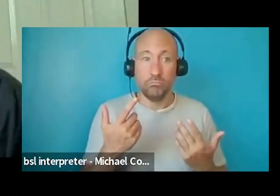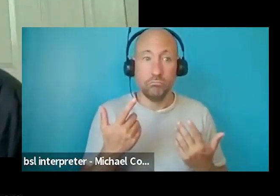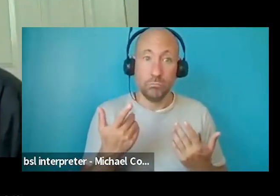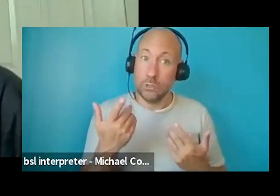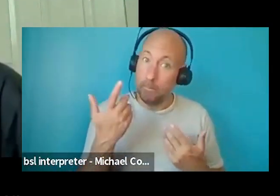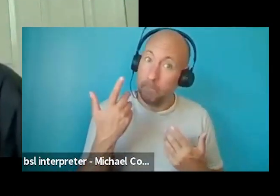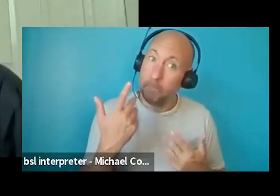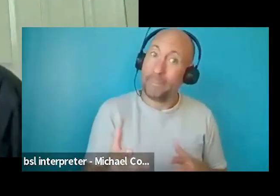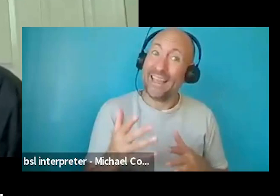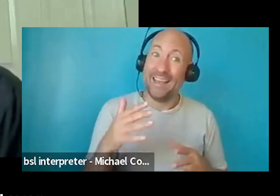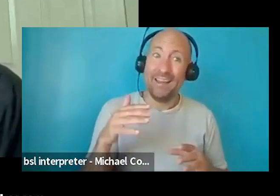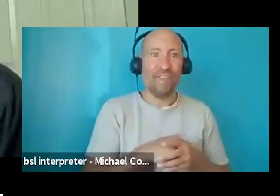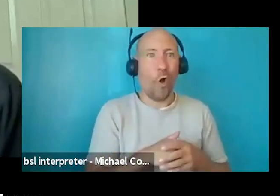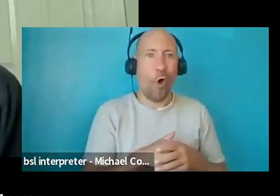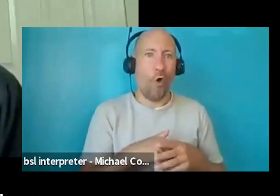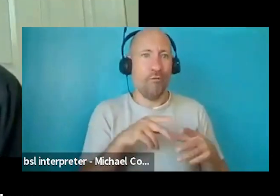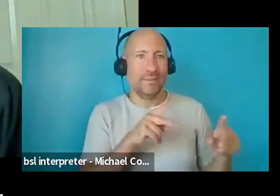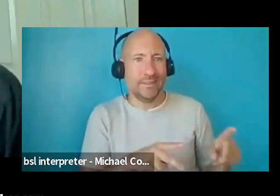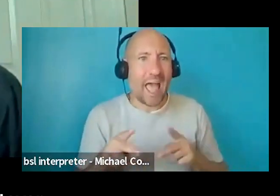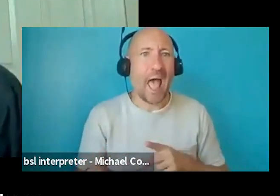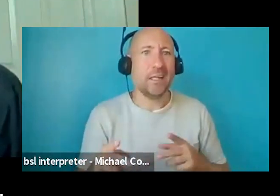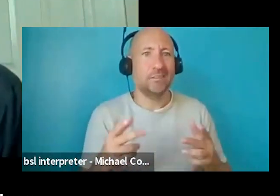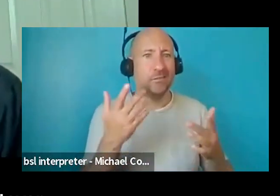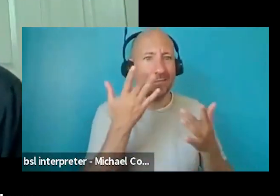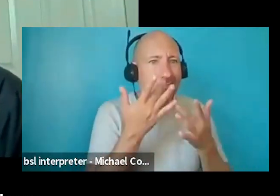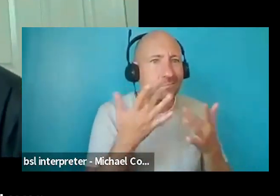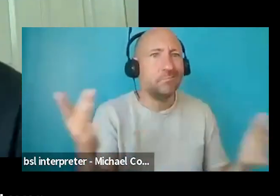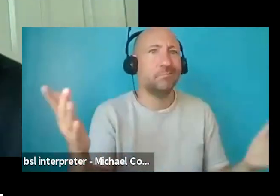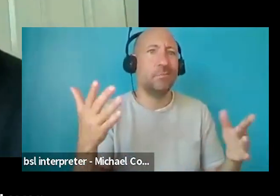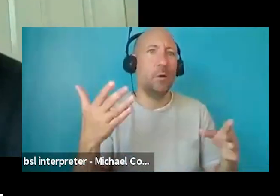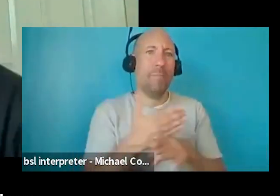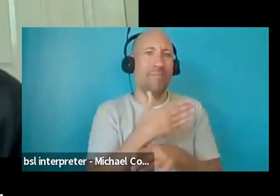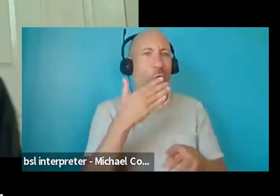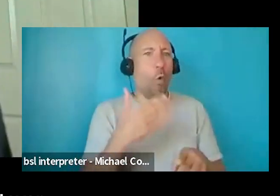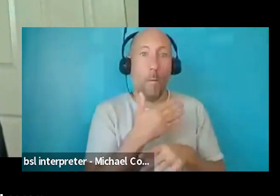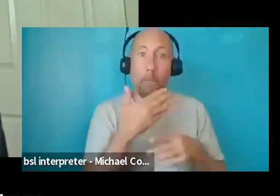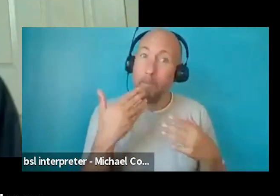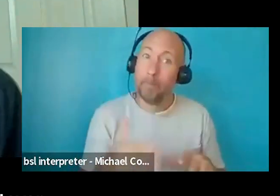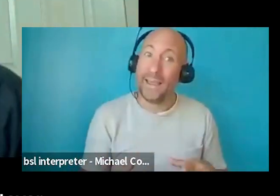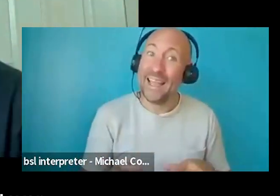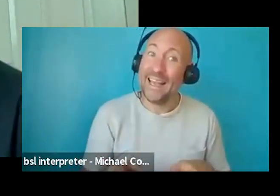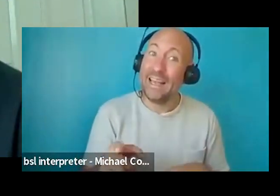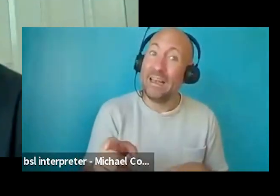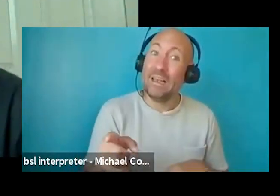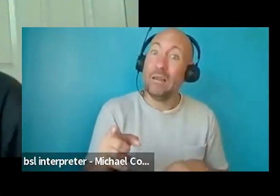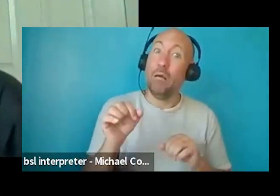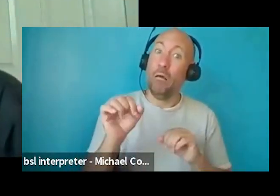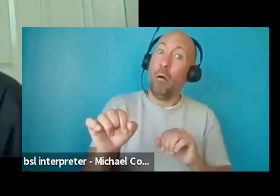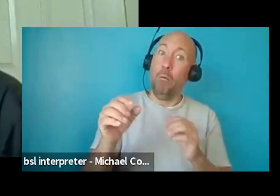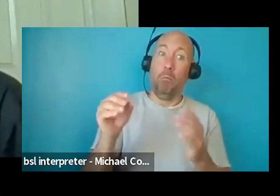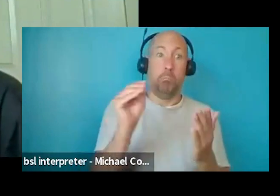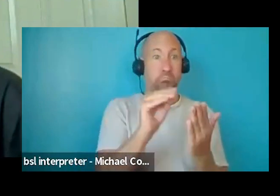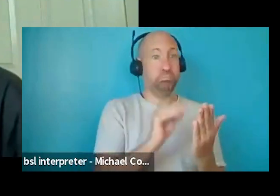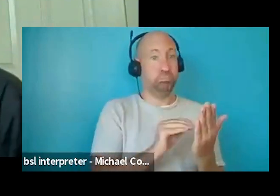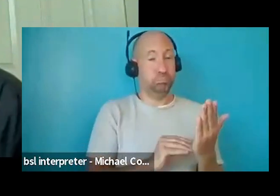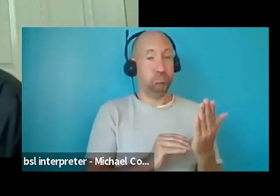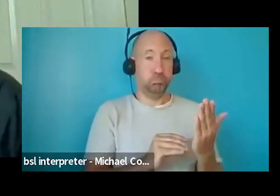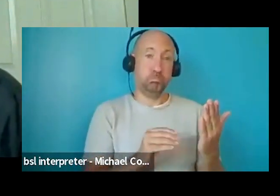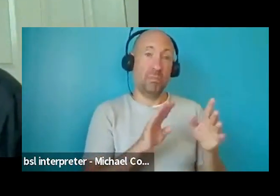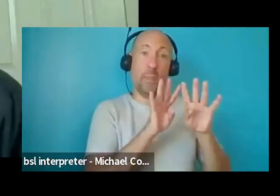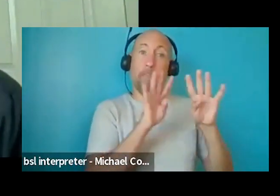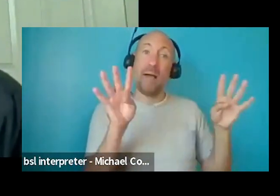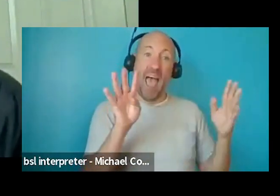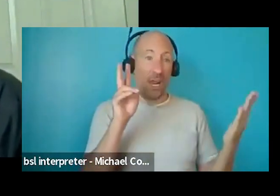dance works or performing in dance works, whatever your background and characteristics, we will take due consideration